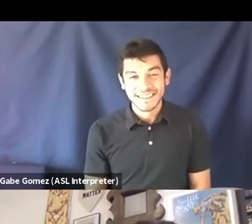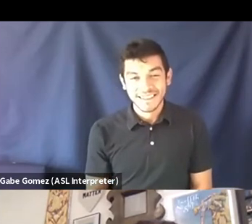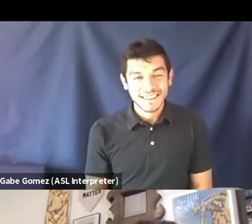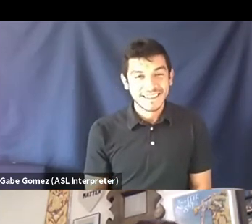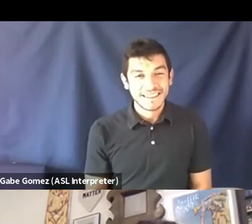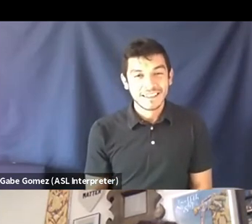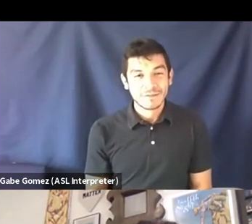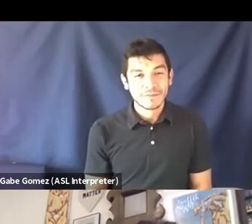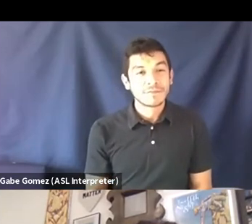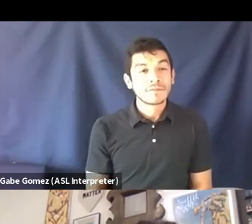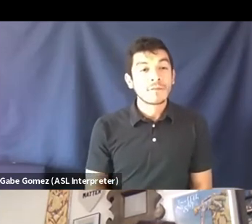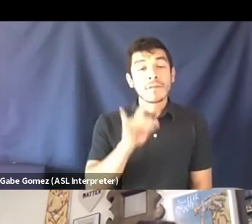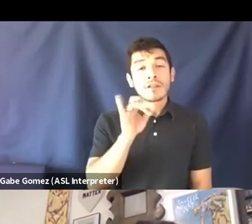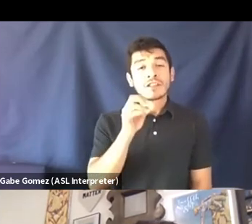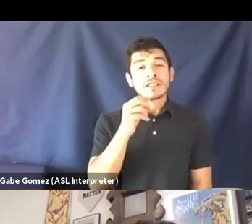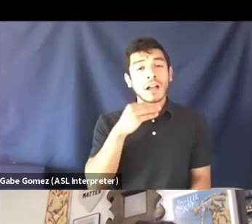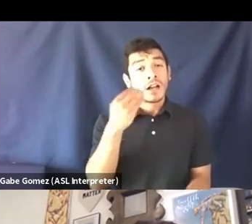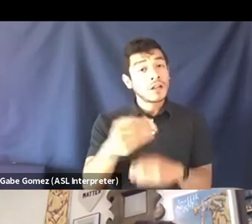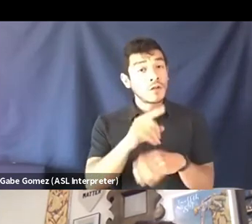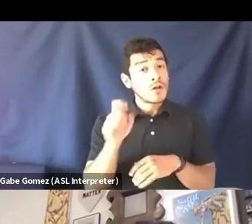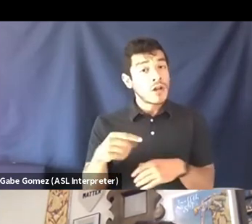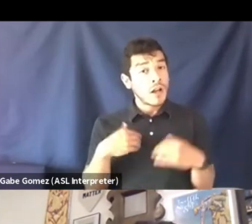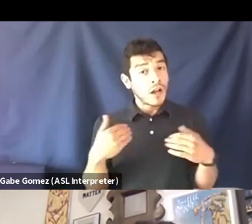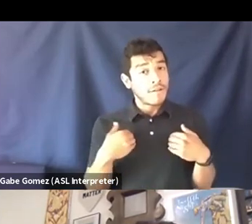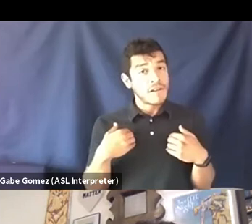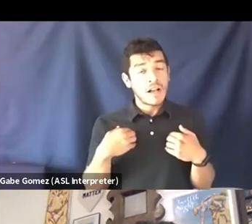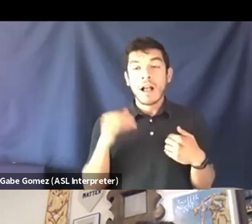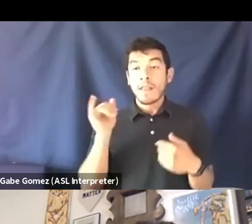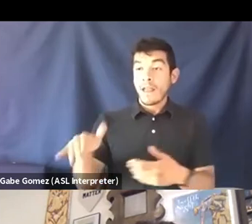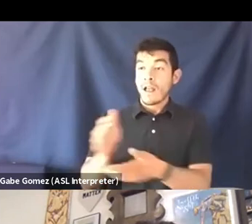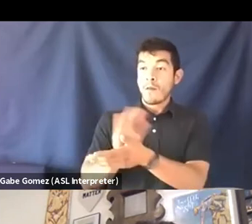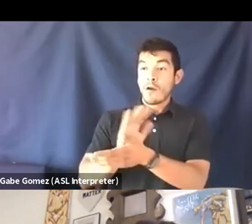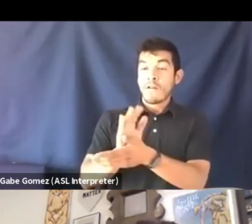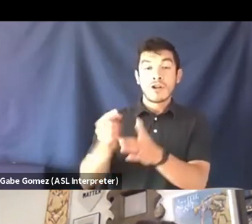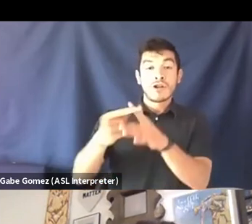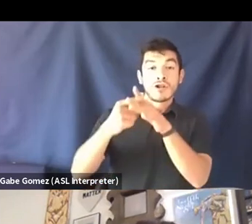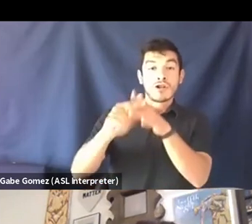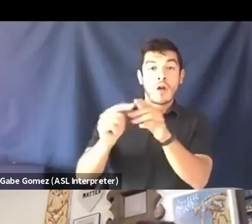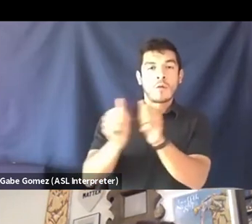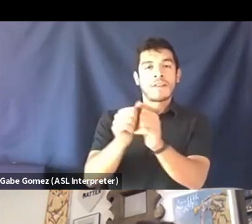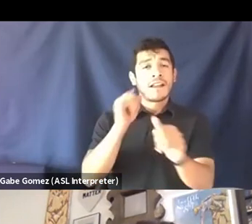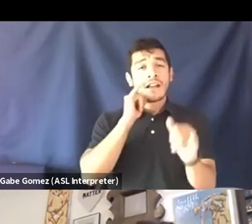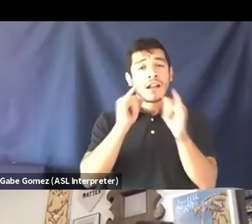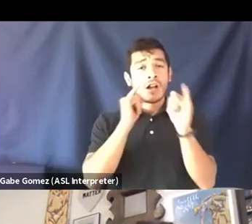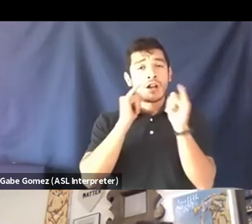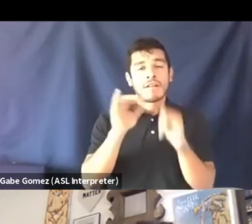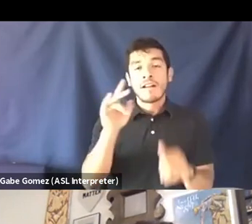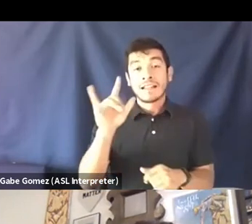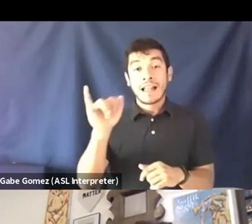The next question I had, you know, the documentary opens with the interview of Kelli